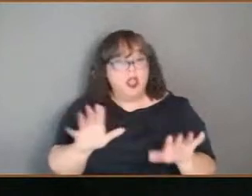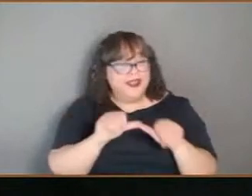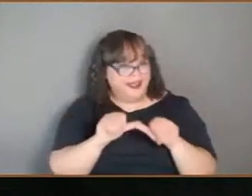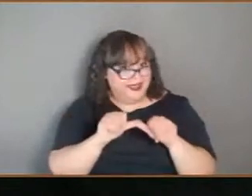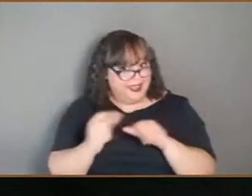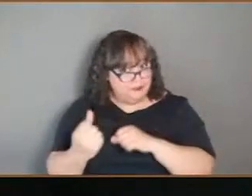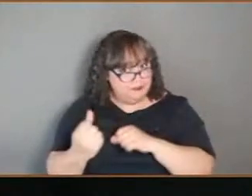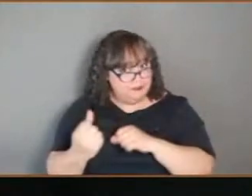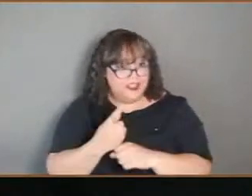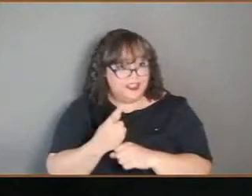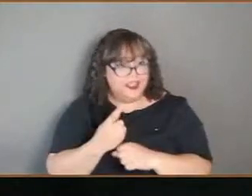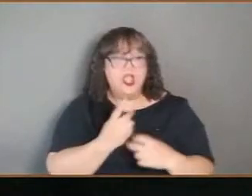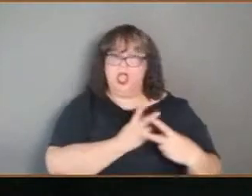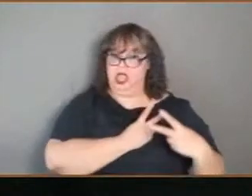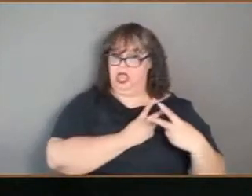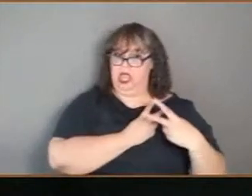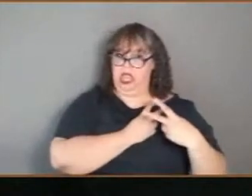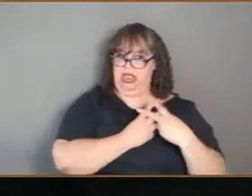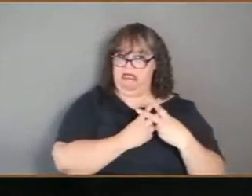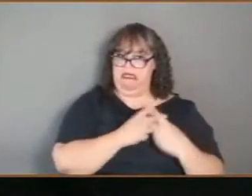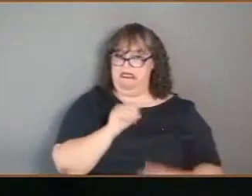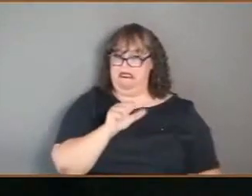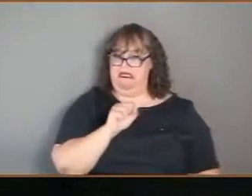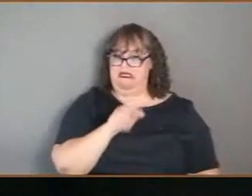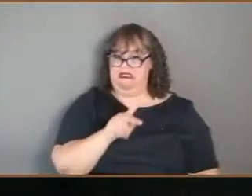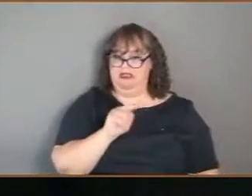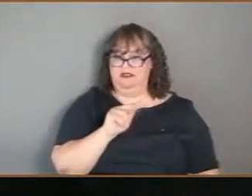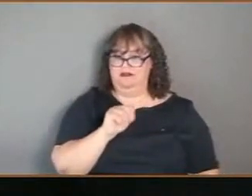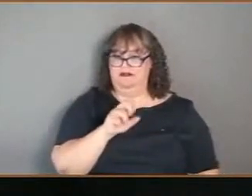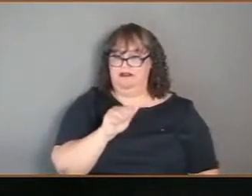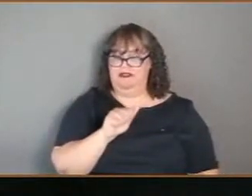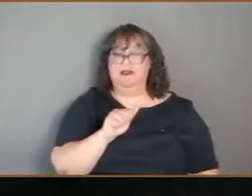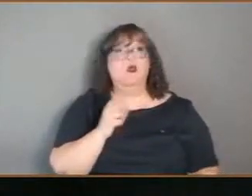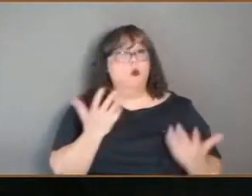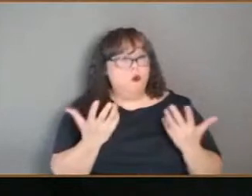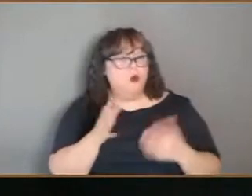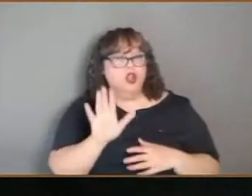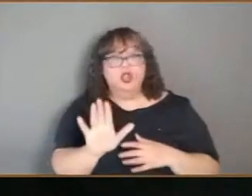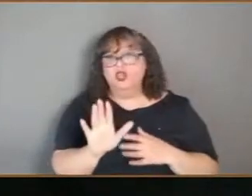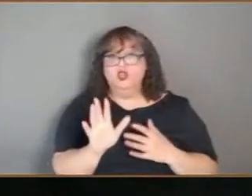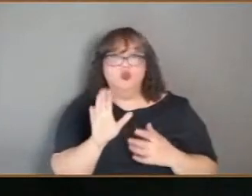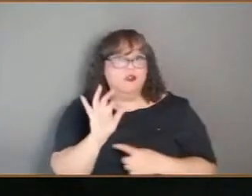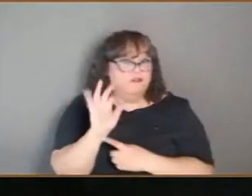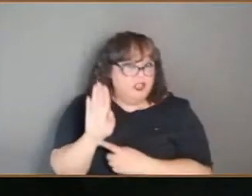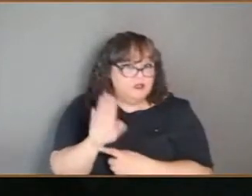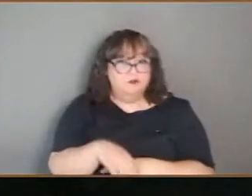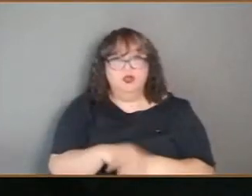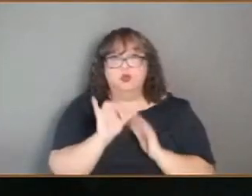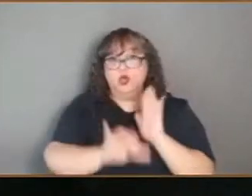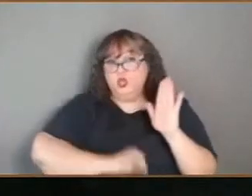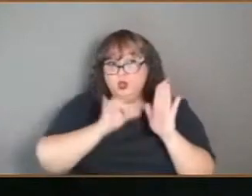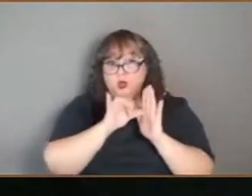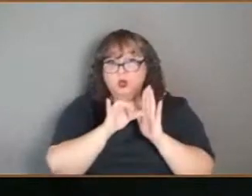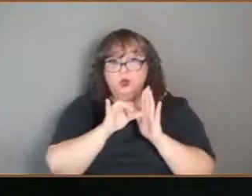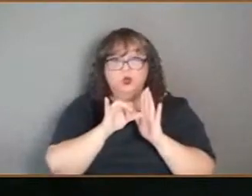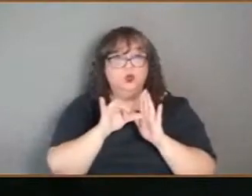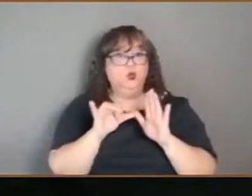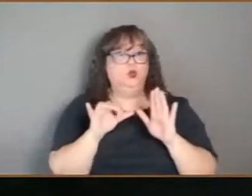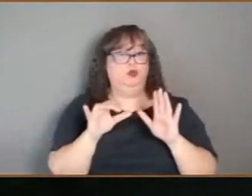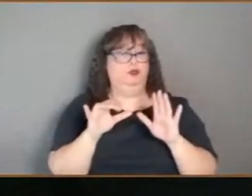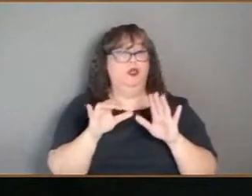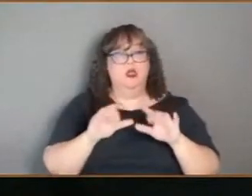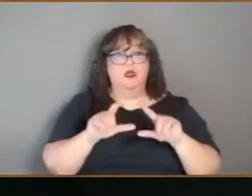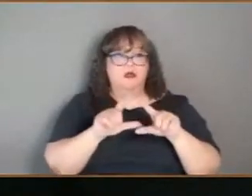hashtag #AskNASA or drop them in the comment box. We have a team of people monitoring those so that we can get as many questions as possible during this